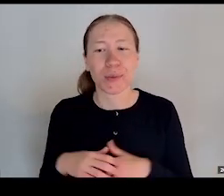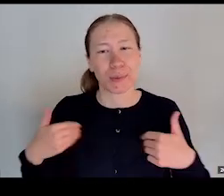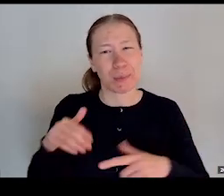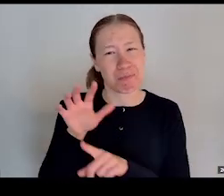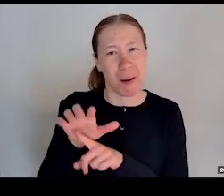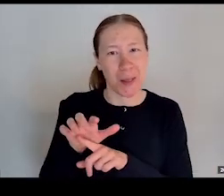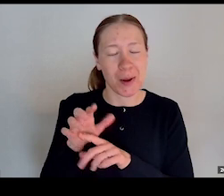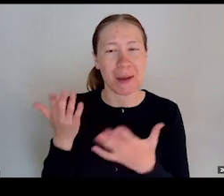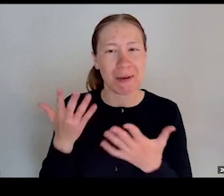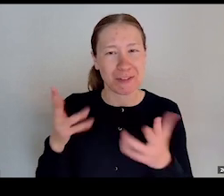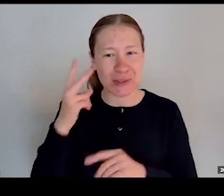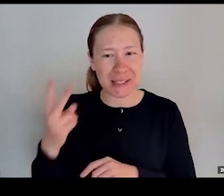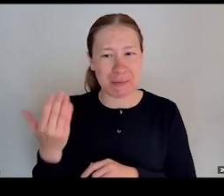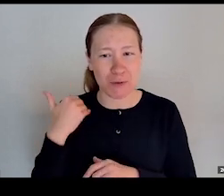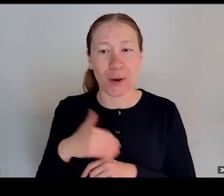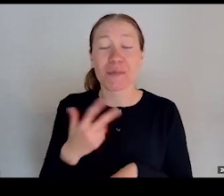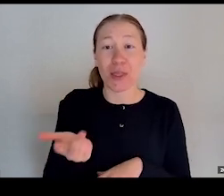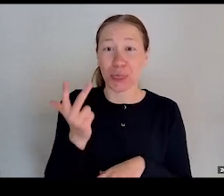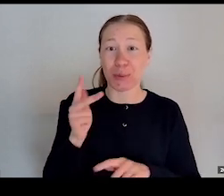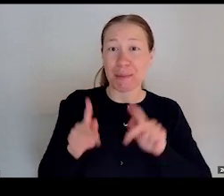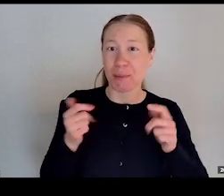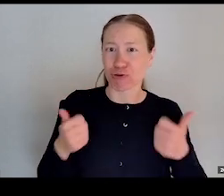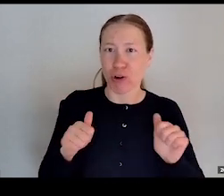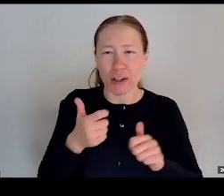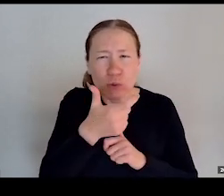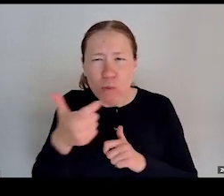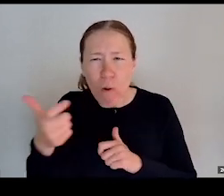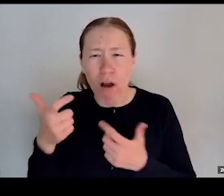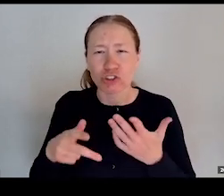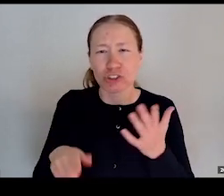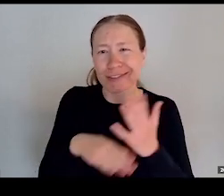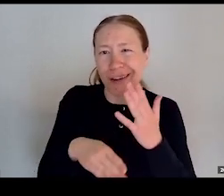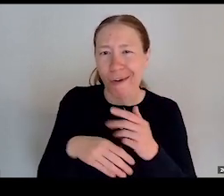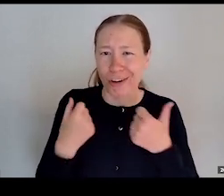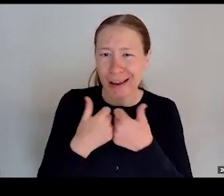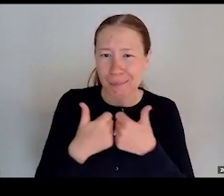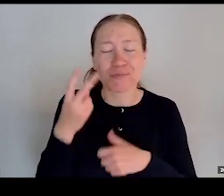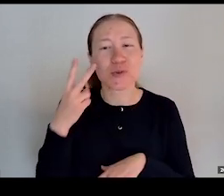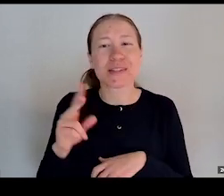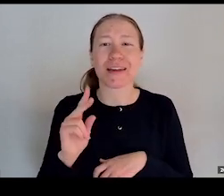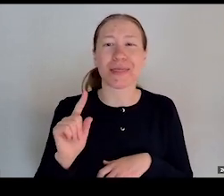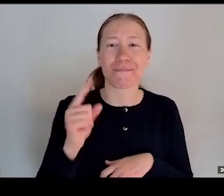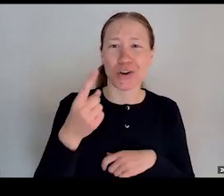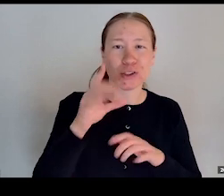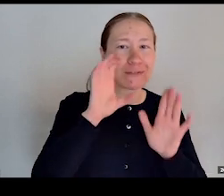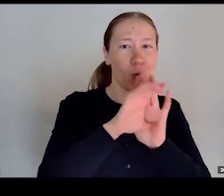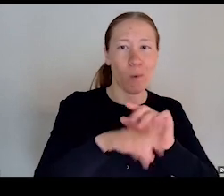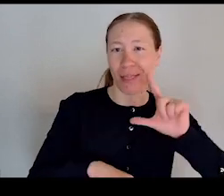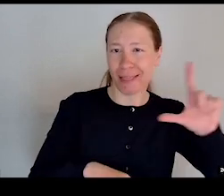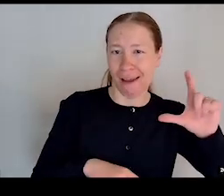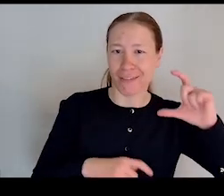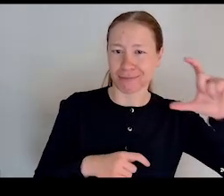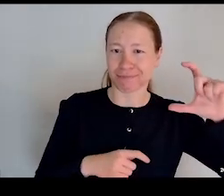3 individuals who are trying to watch a soccer game. The first photo on the top left says equality. This is the assumption